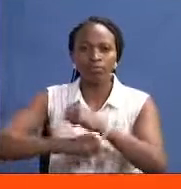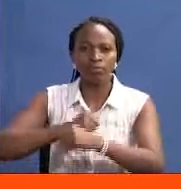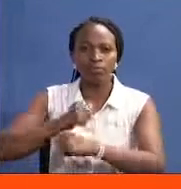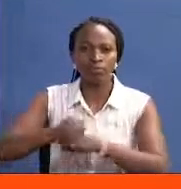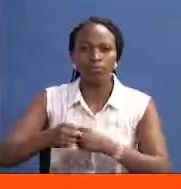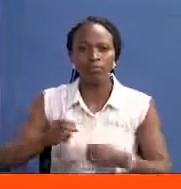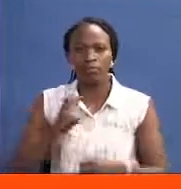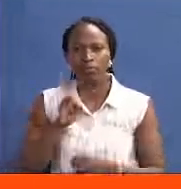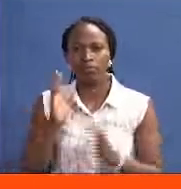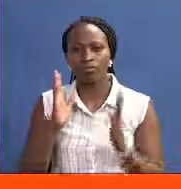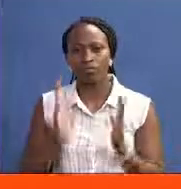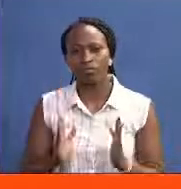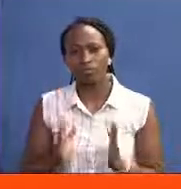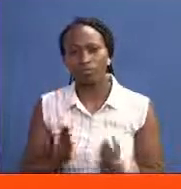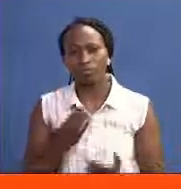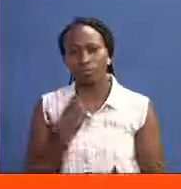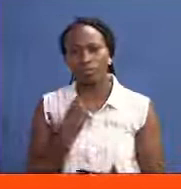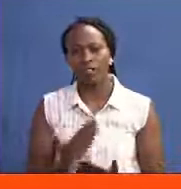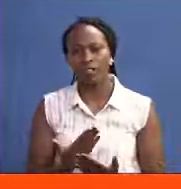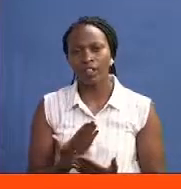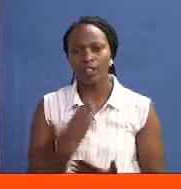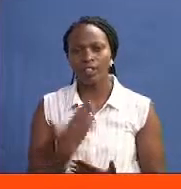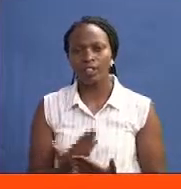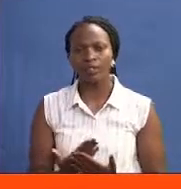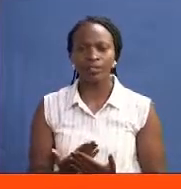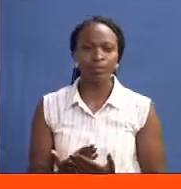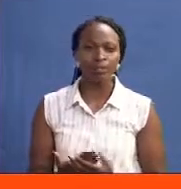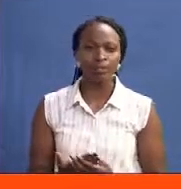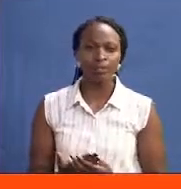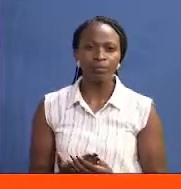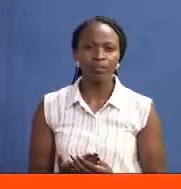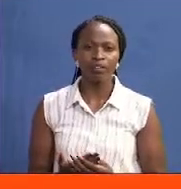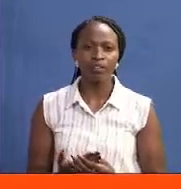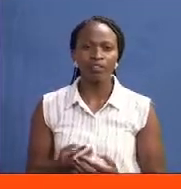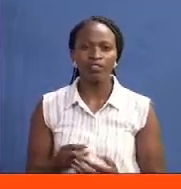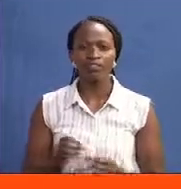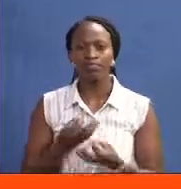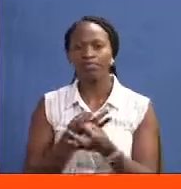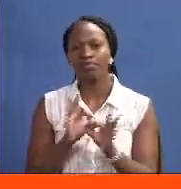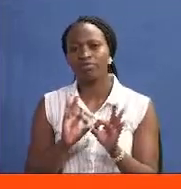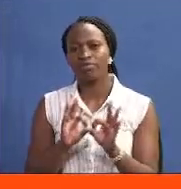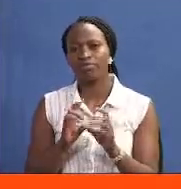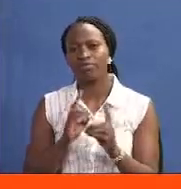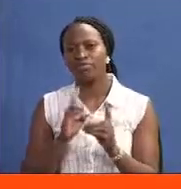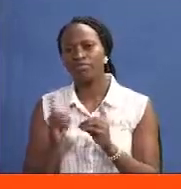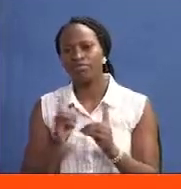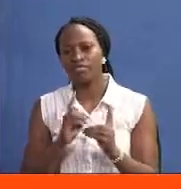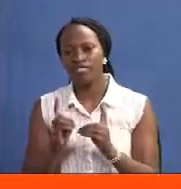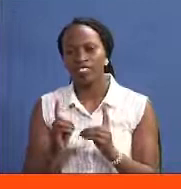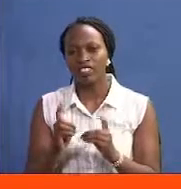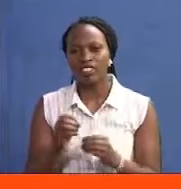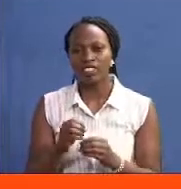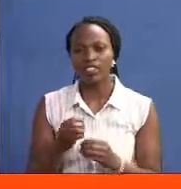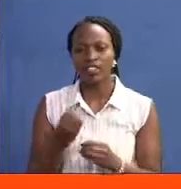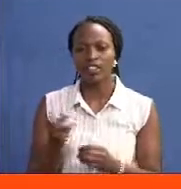audiences. Well, that's all we had for you right here on our discussion. And feel free to keep the conversation going on our social media handles. We are